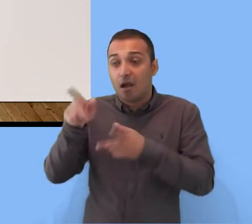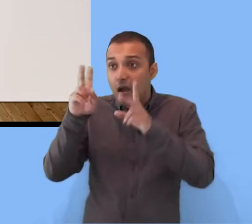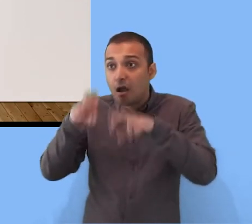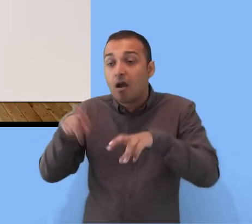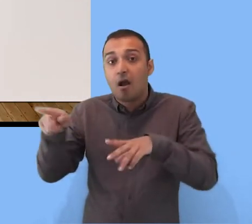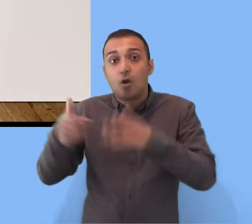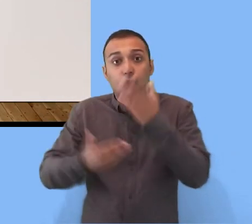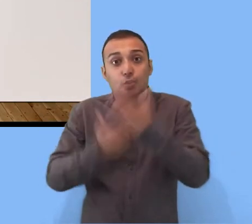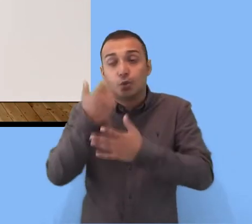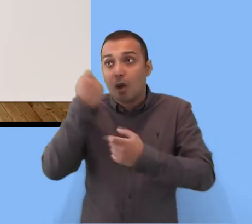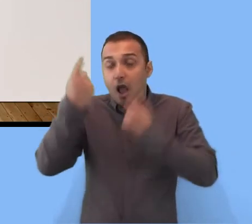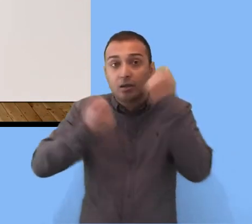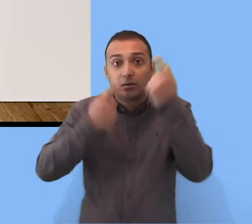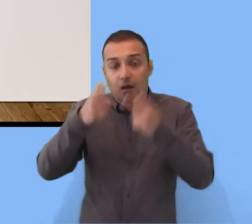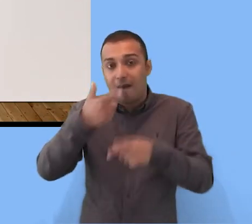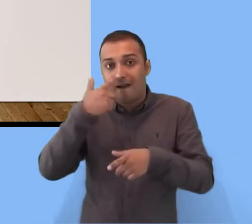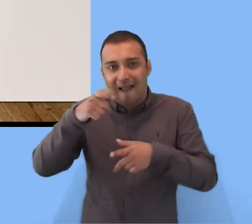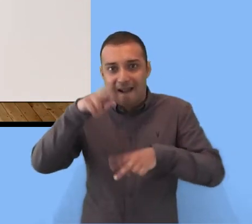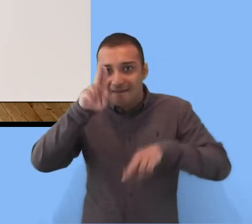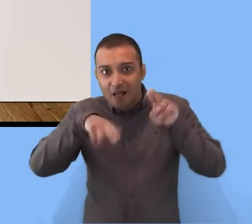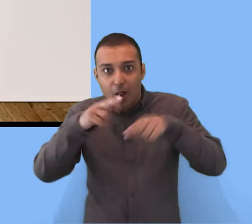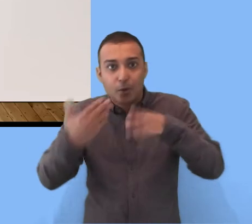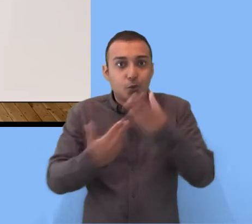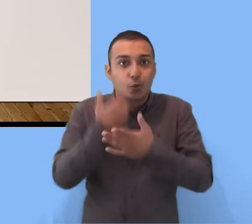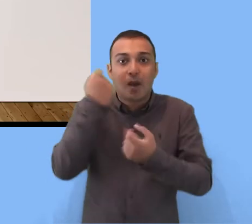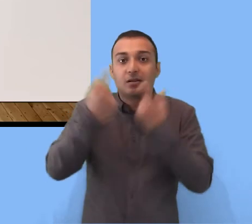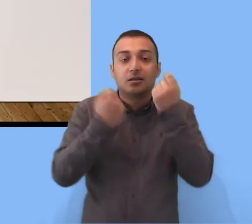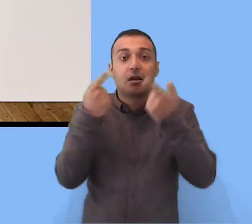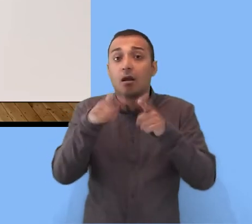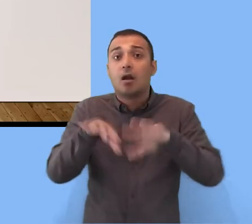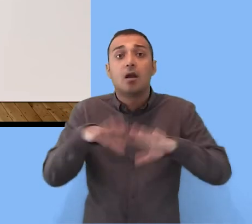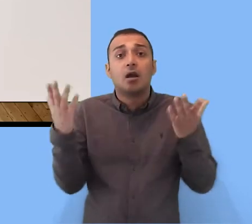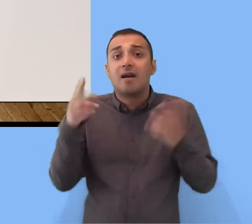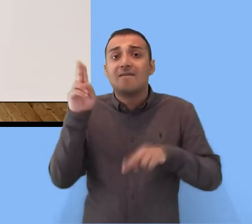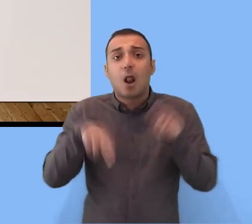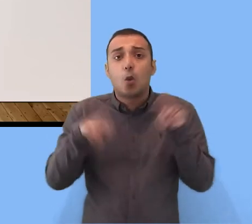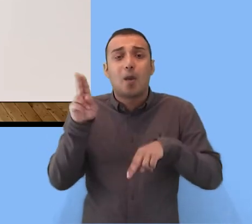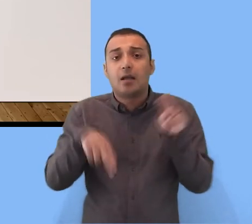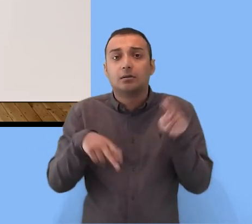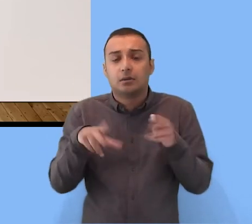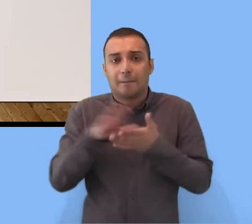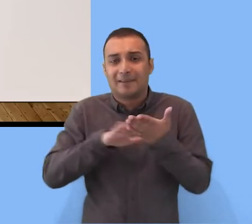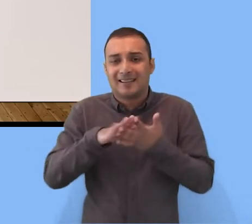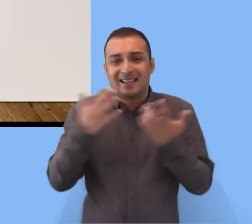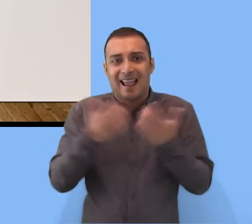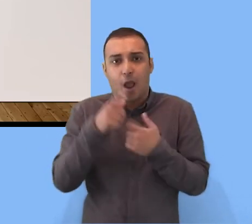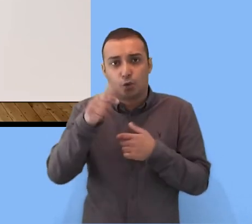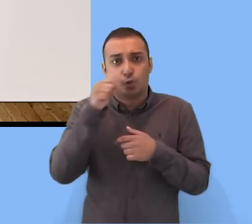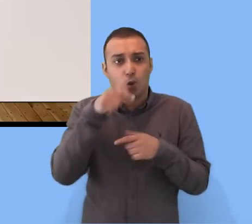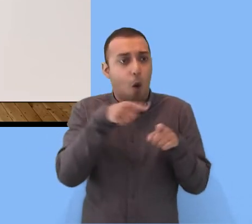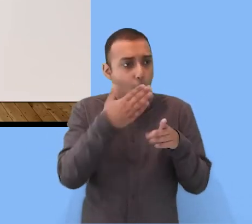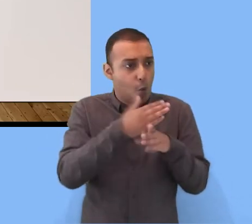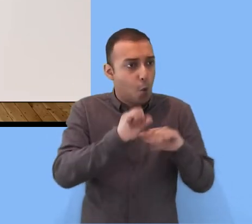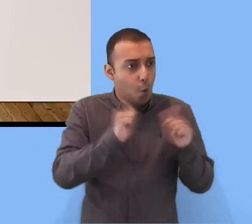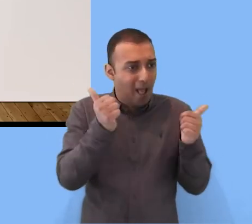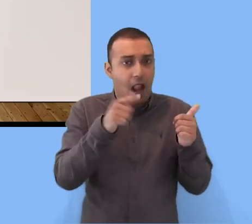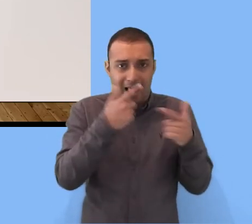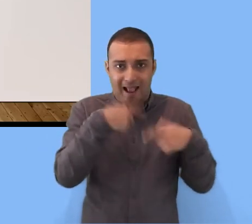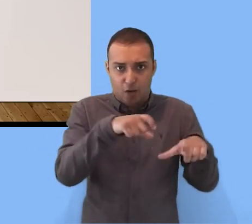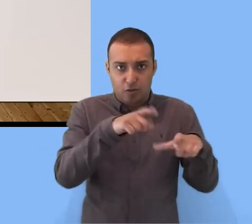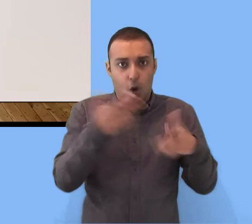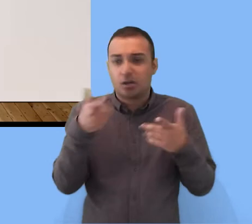and evaluate new ideas. If you don't evaluate what you're doing, how do you know what you should keep doing and what you should stop doing?